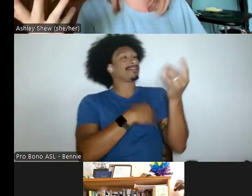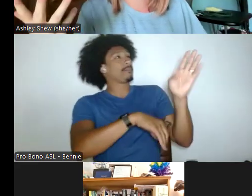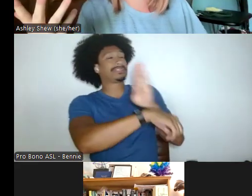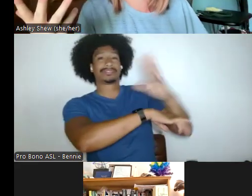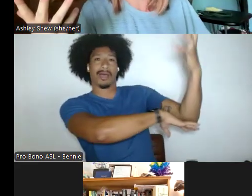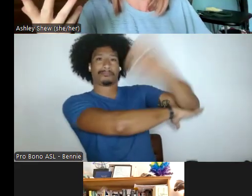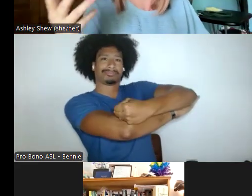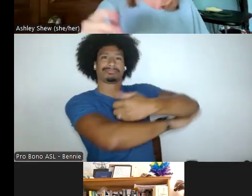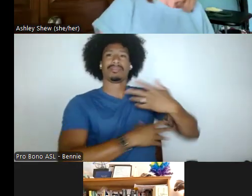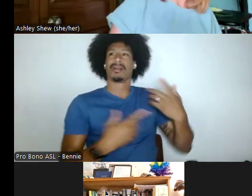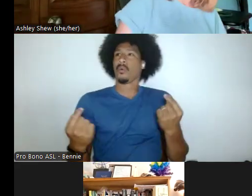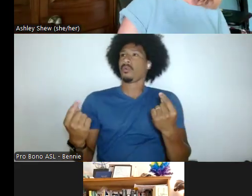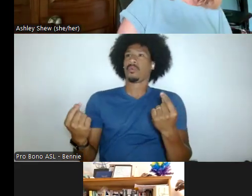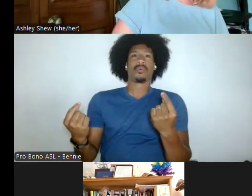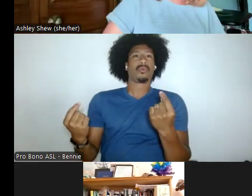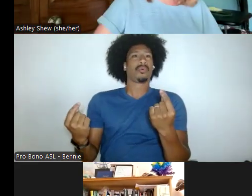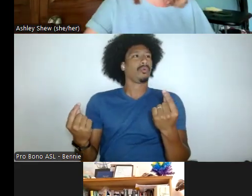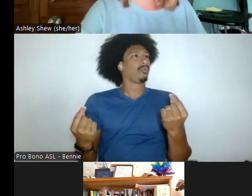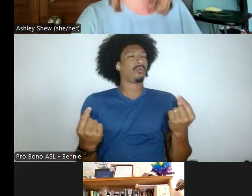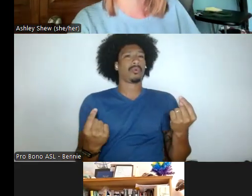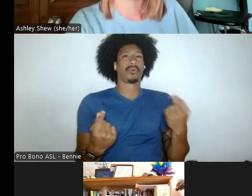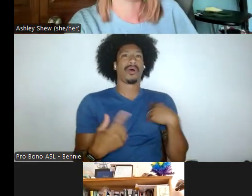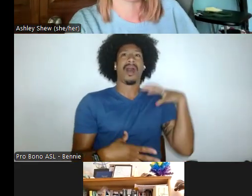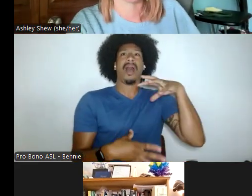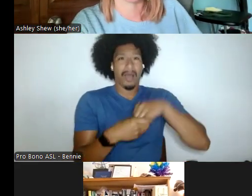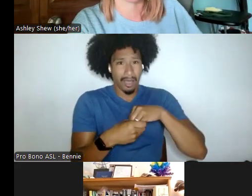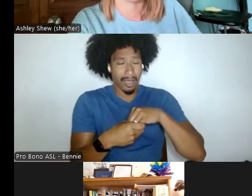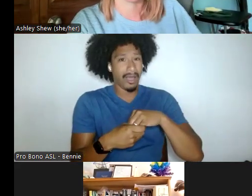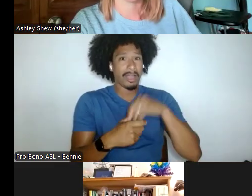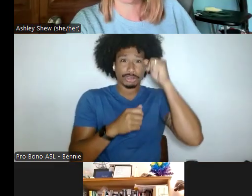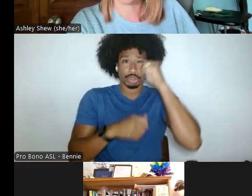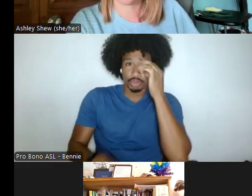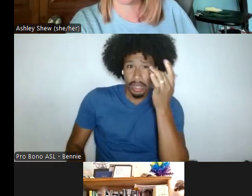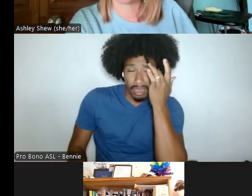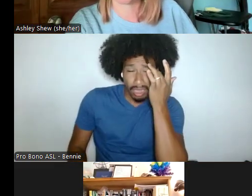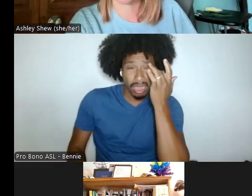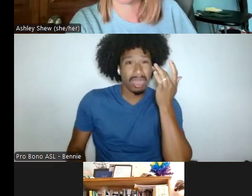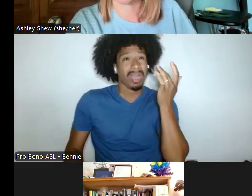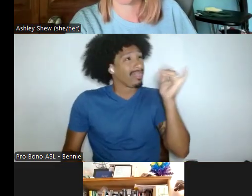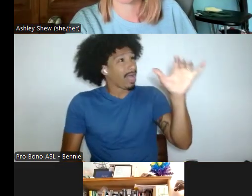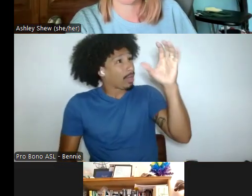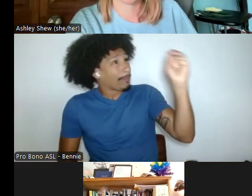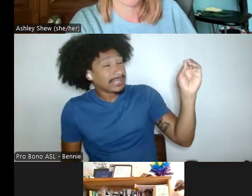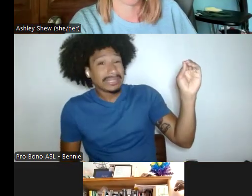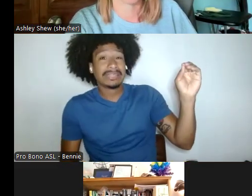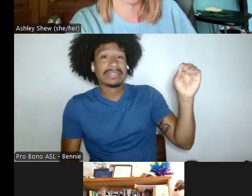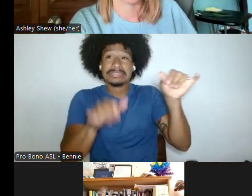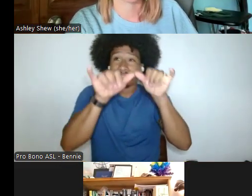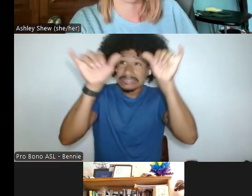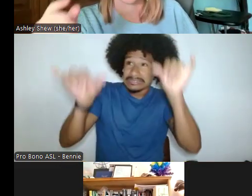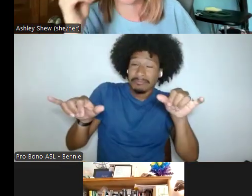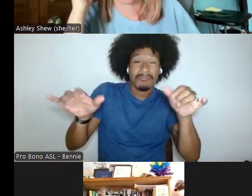because of their participation in this particular company with this particular system. What does it mean to